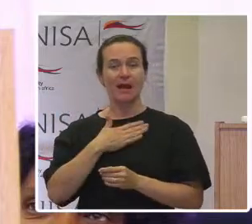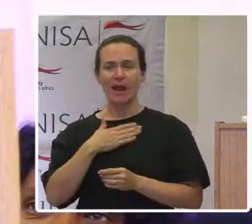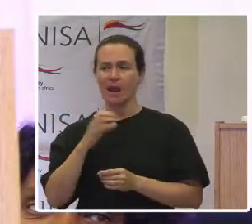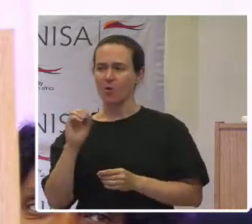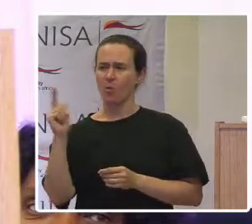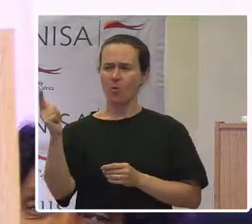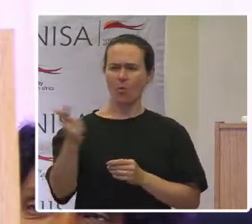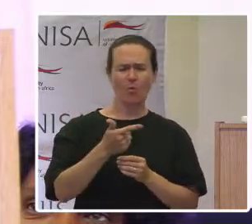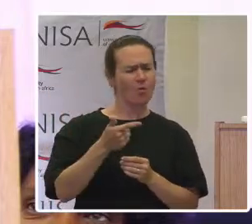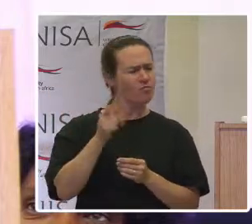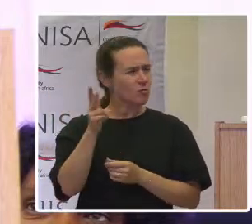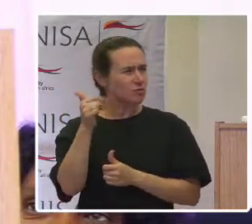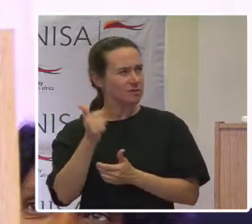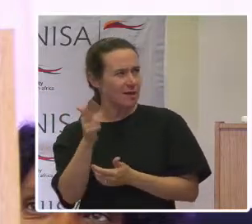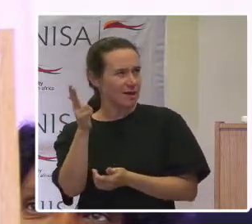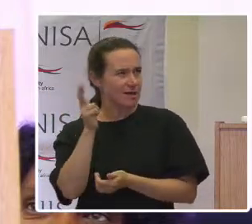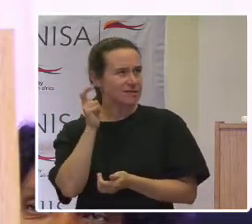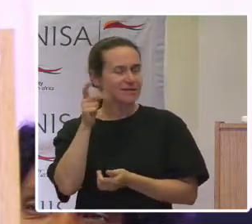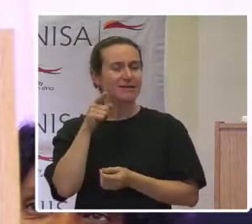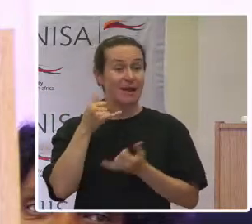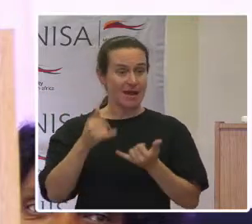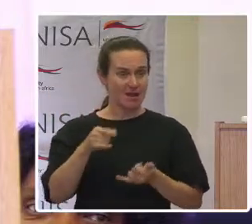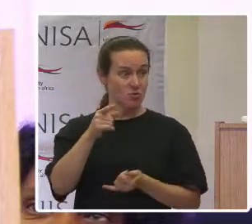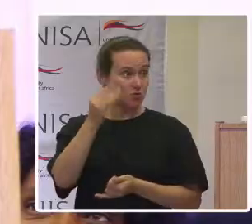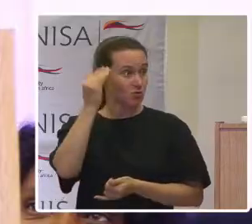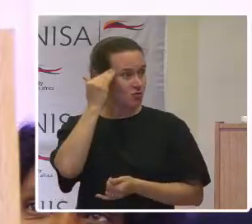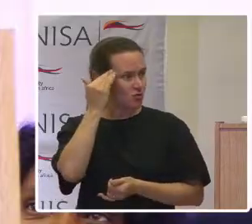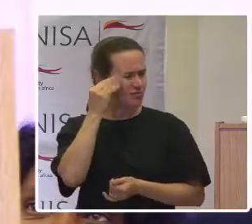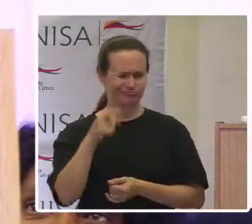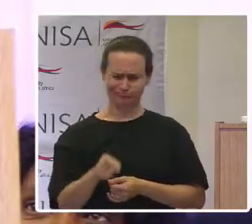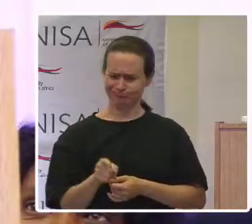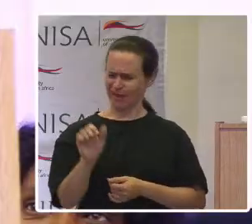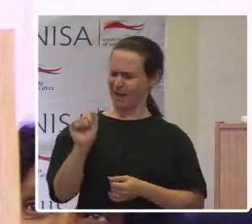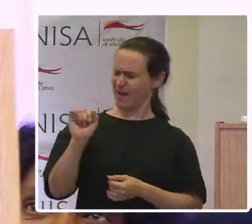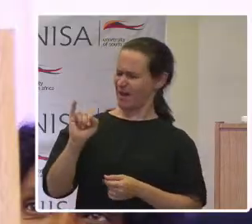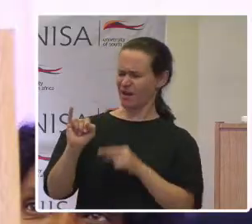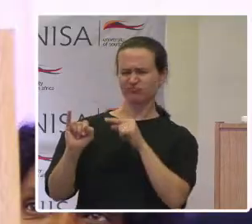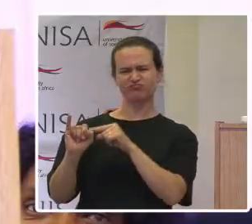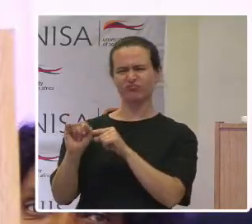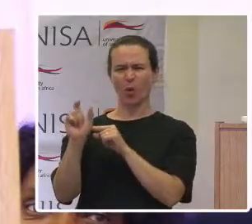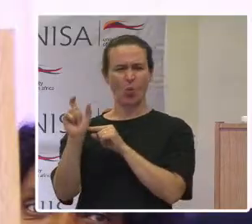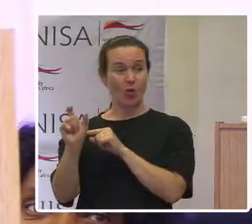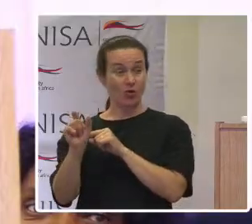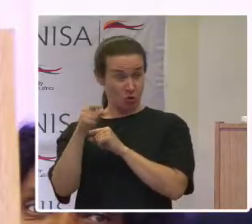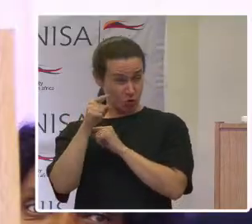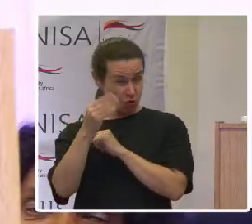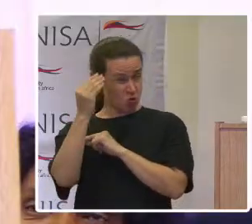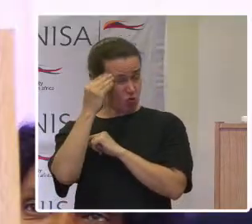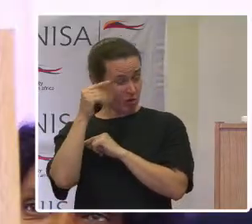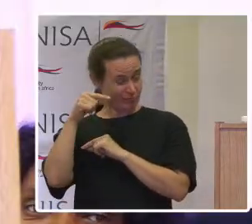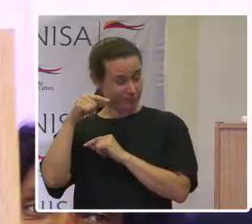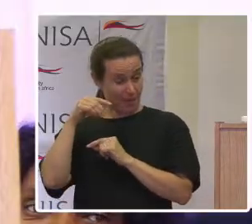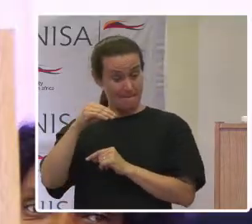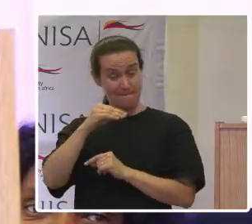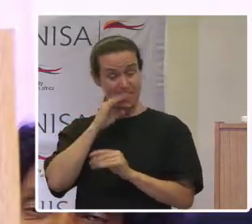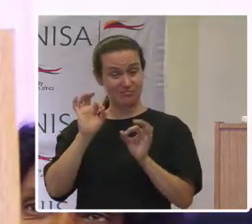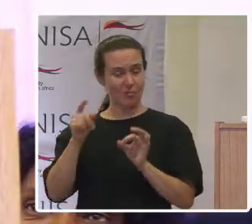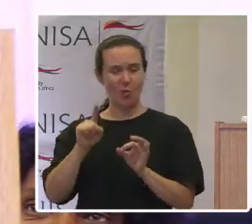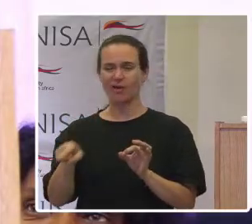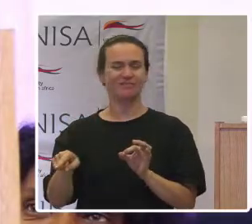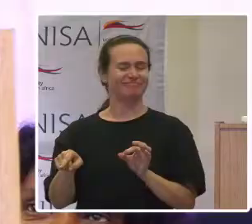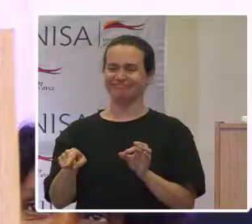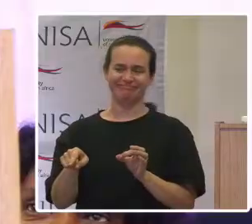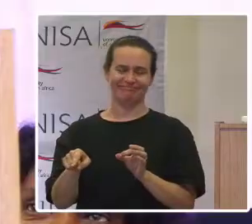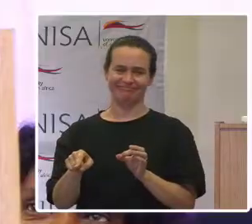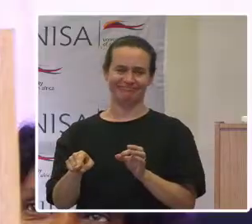engaged and now you're aware that this word, this buzzword, you don't actually know what it is. And as someone